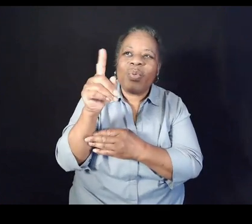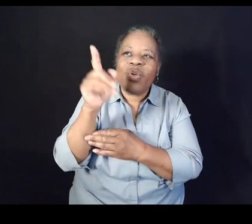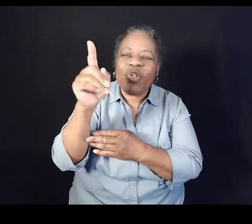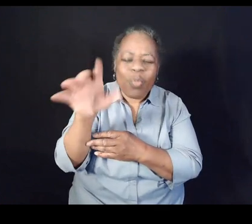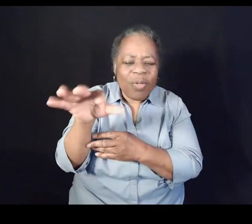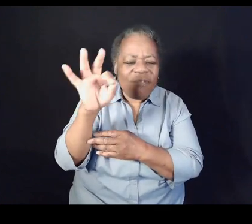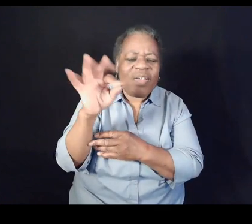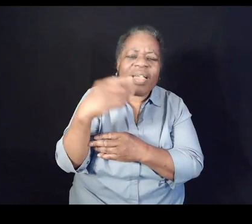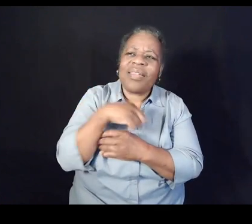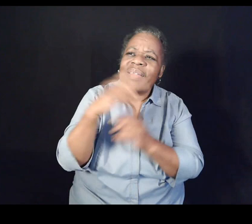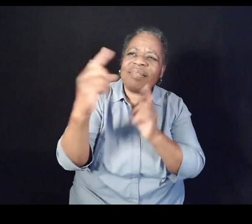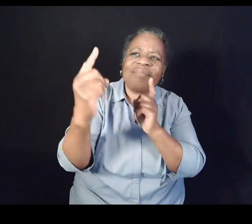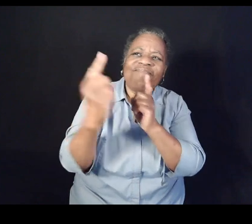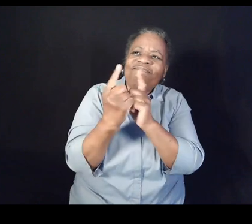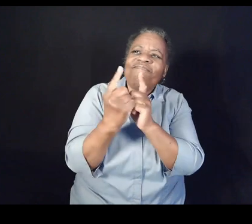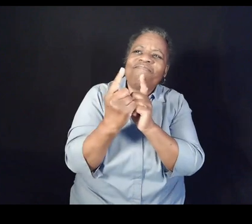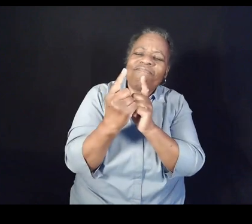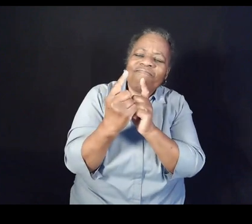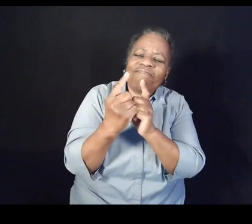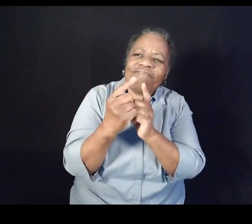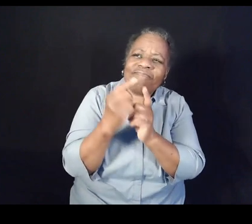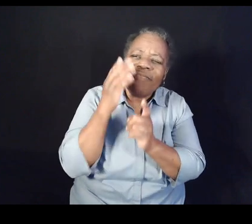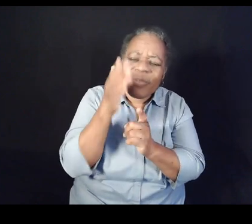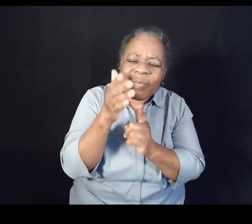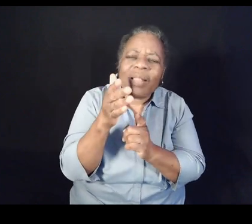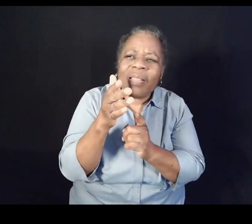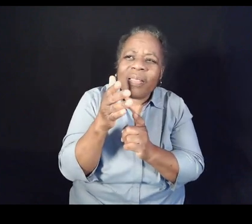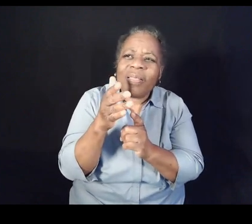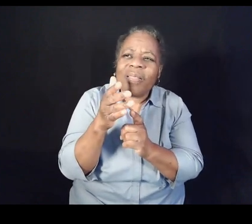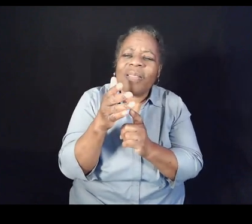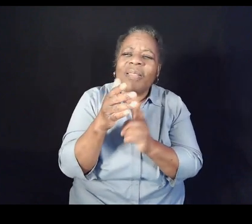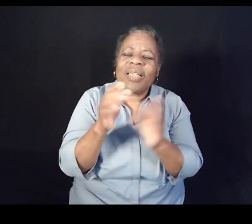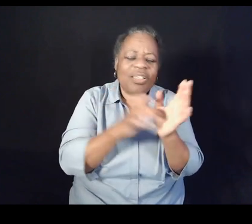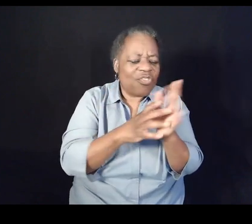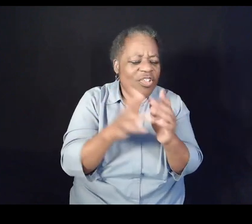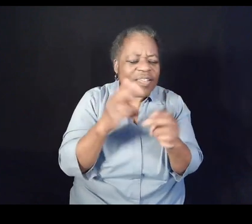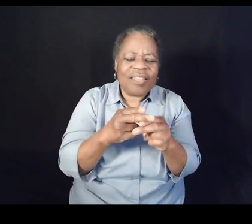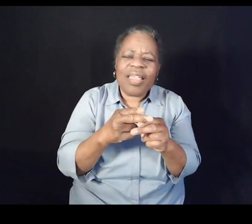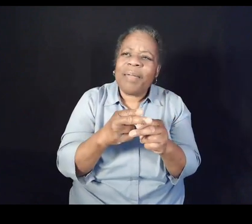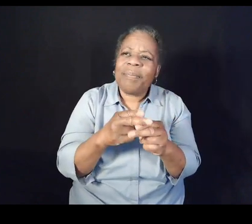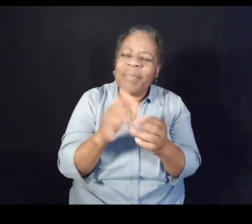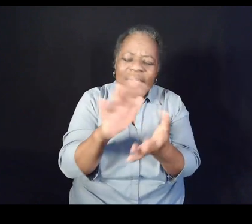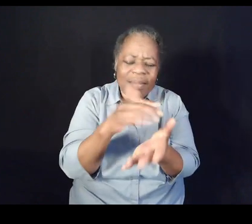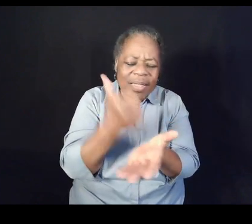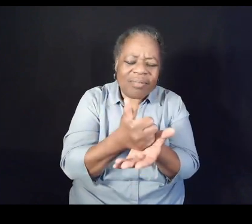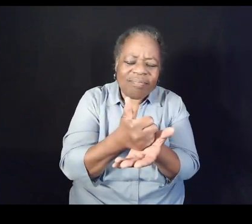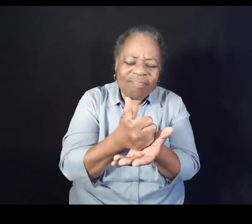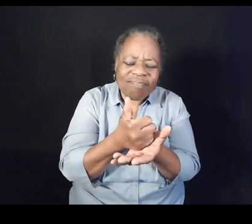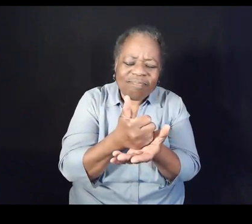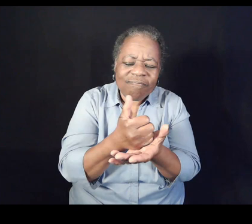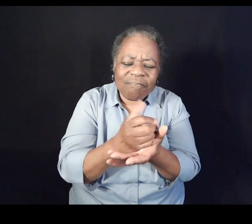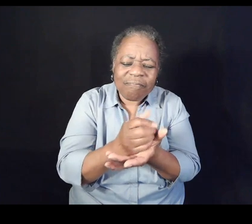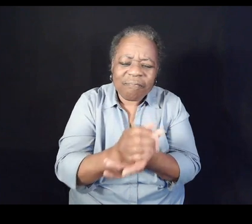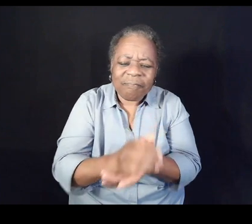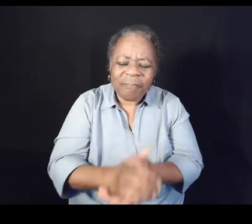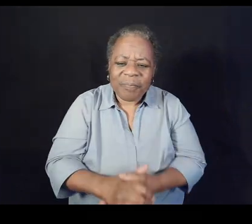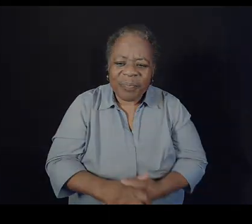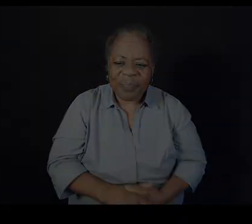us. May it be so, Lord, in Jesus' name, amen.